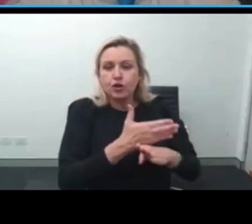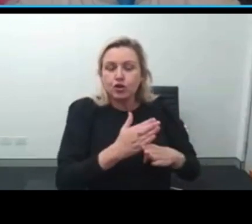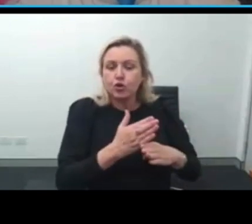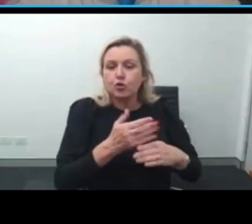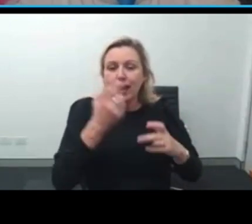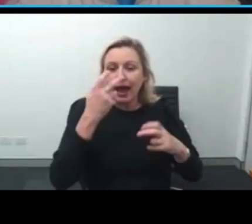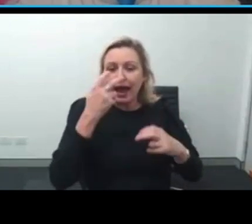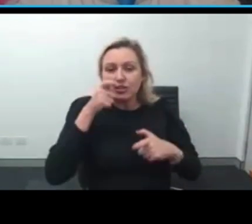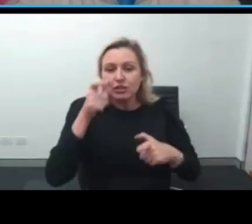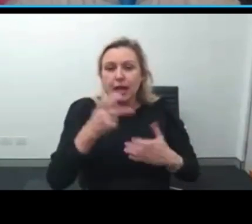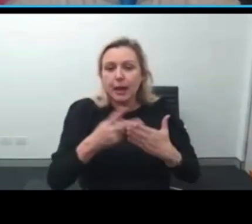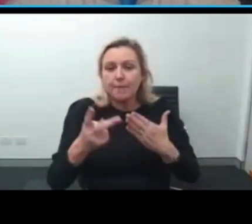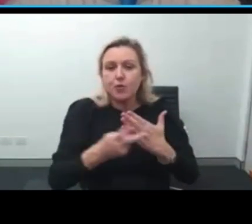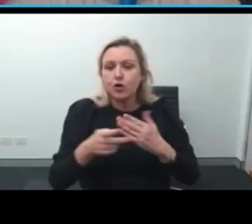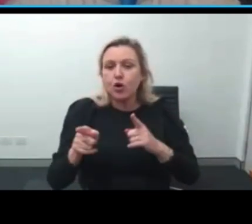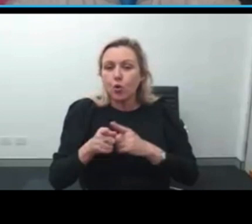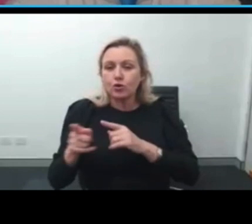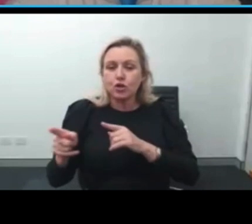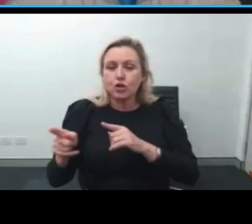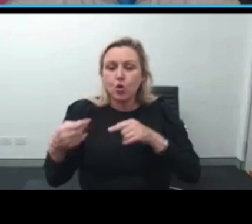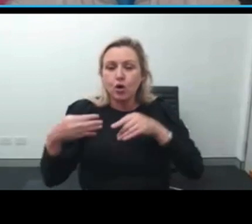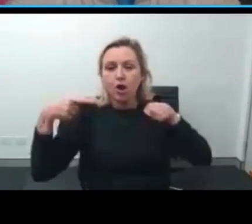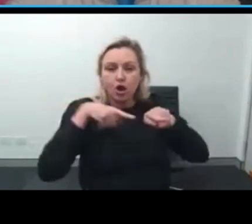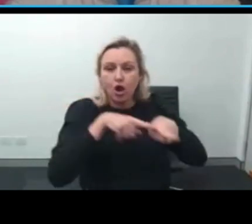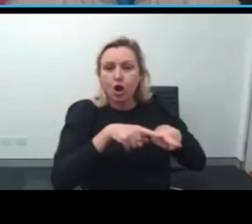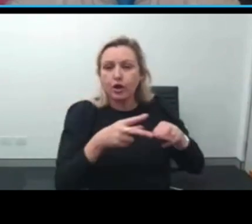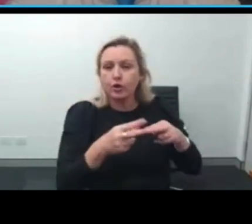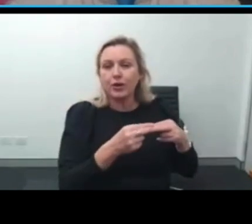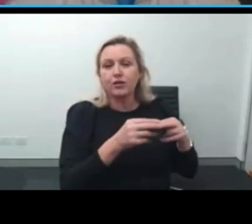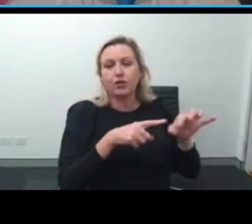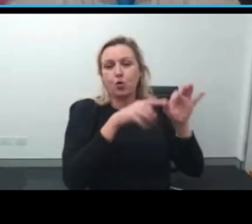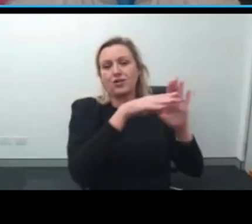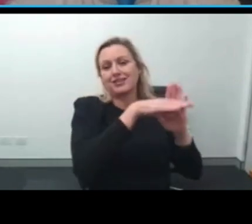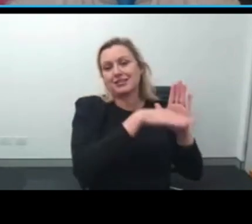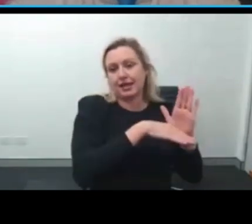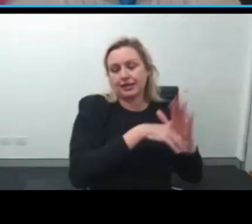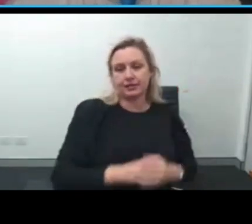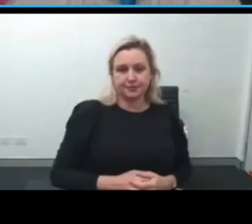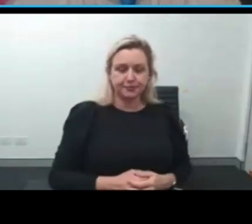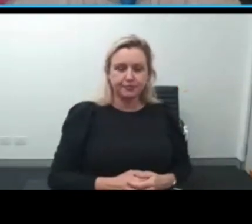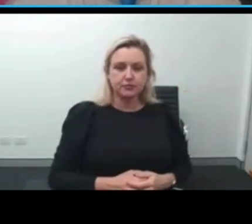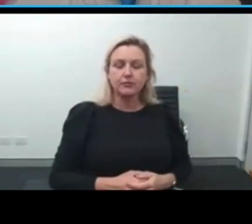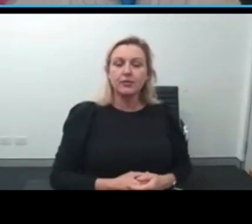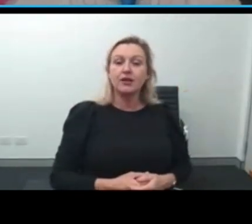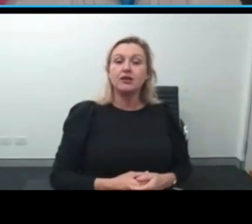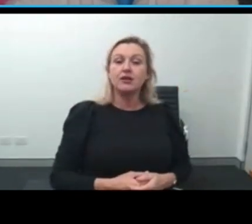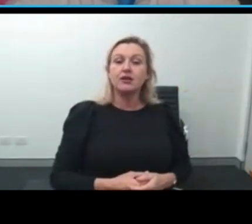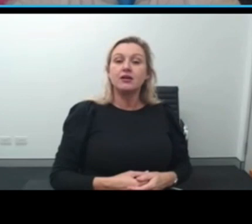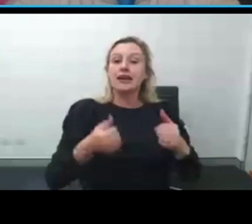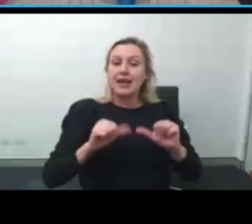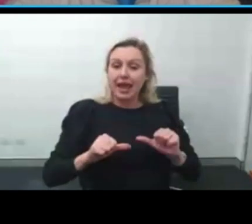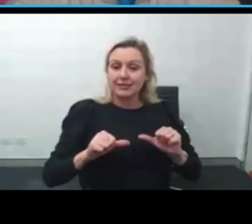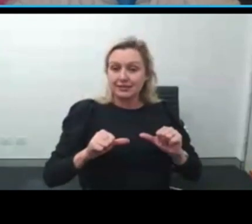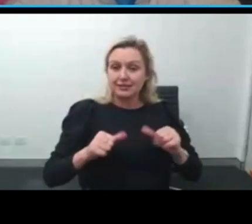program has good alignment with the quality standards. In terms of next steps, we provided